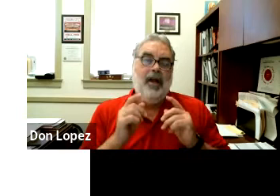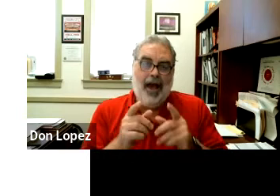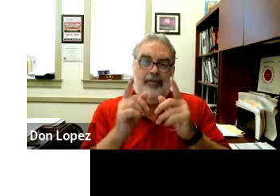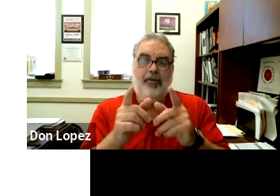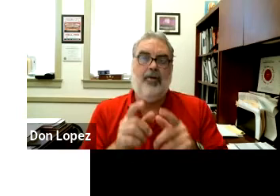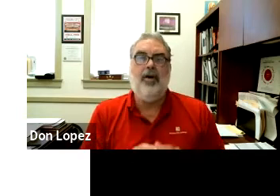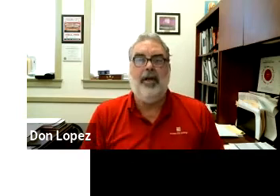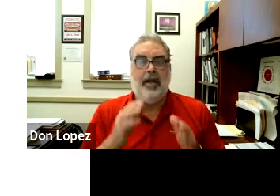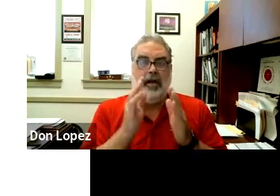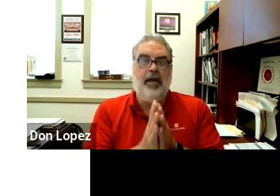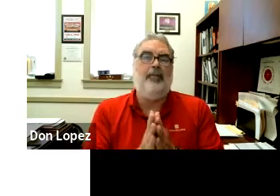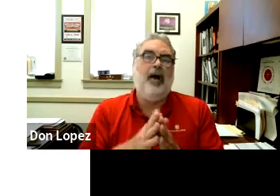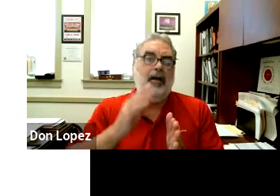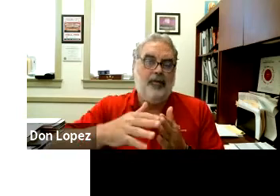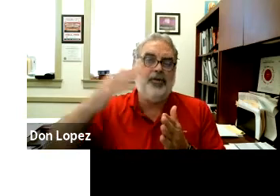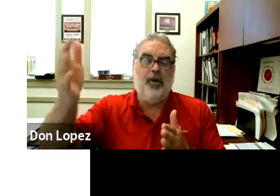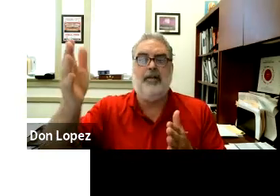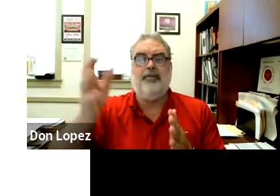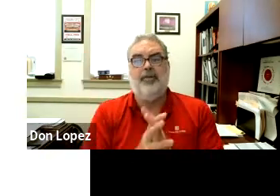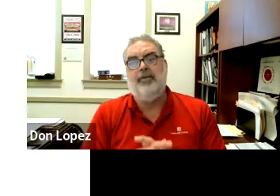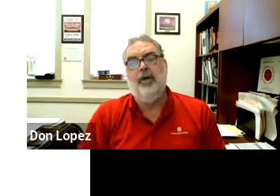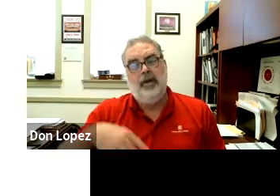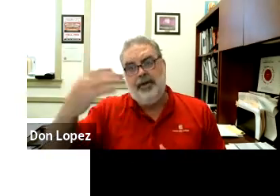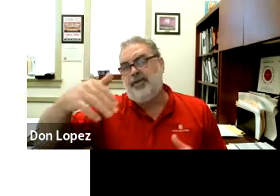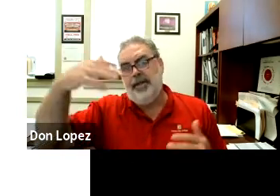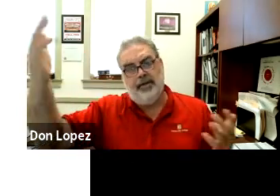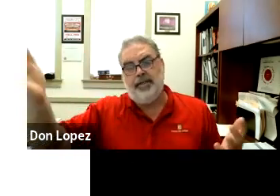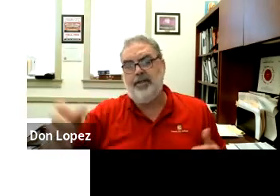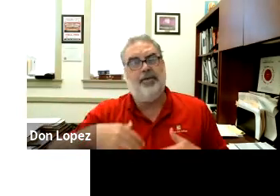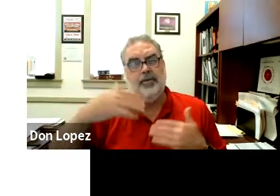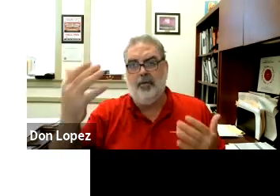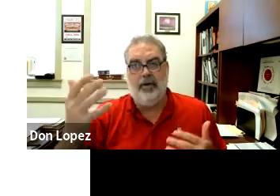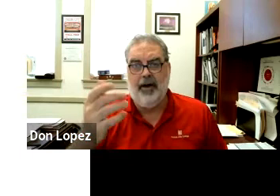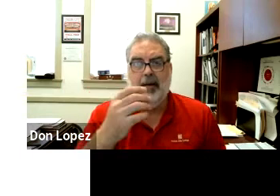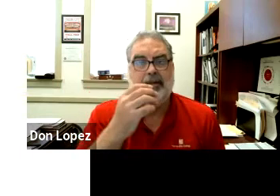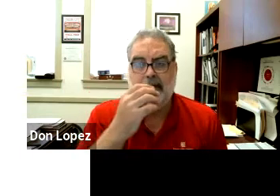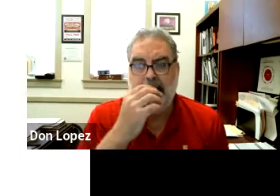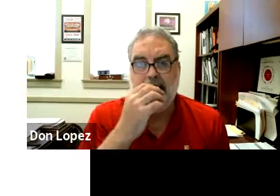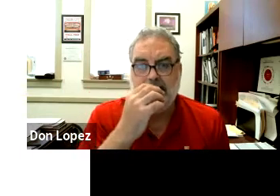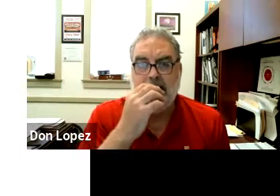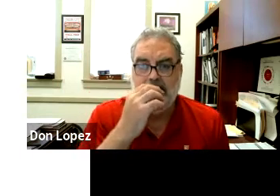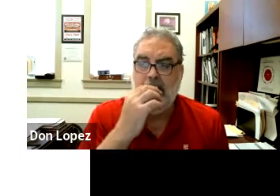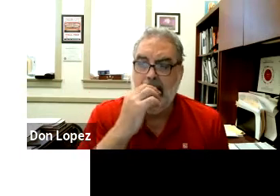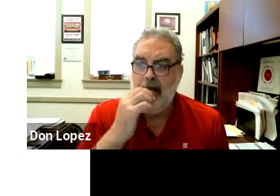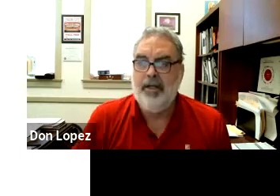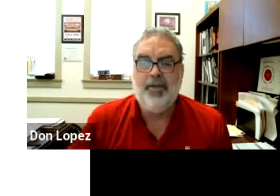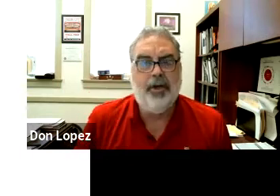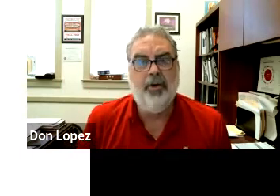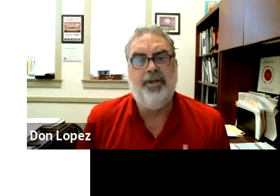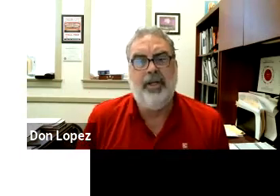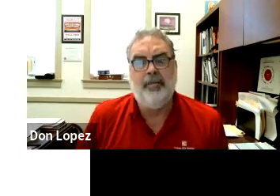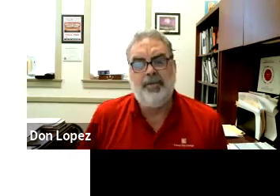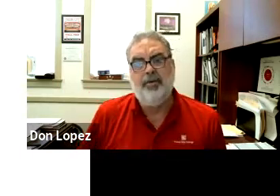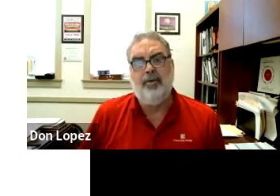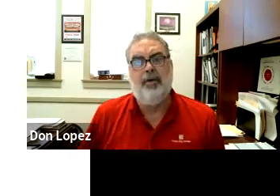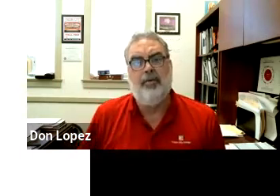graduation? Have you gone in and applied for transfer to UC or CSU or whatever it happens to be? And so